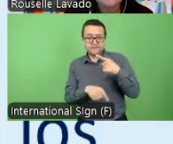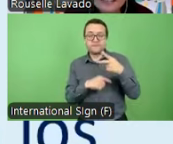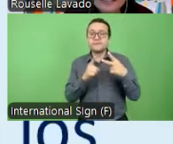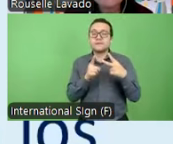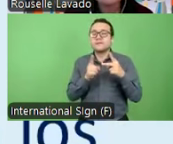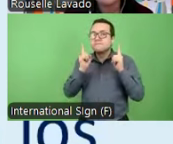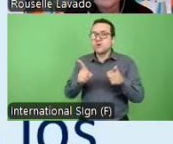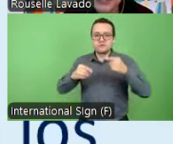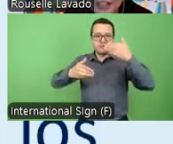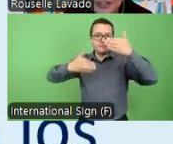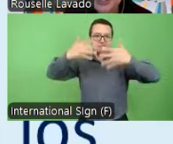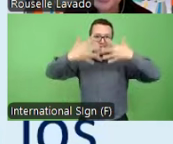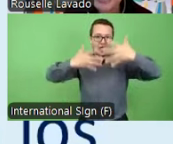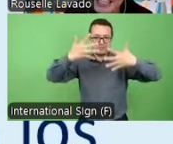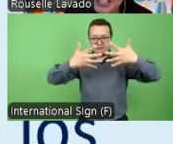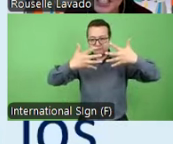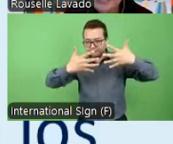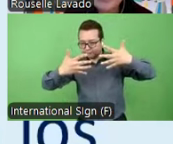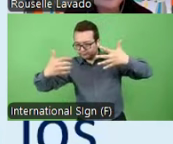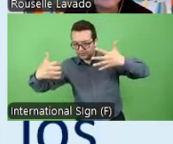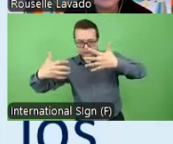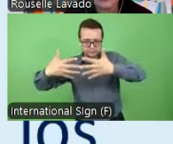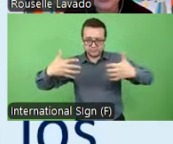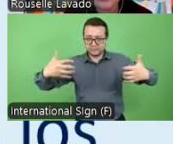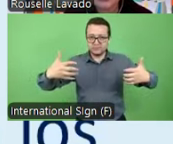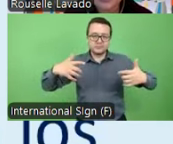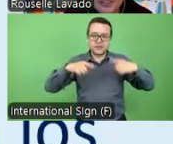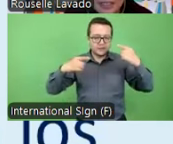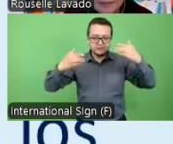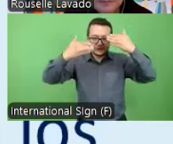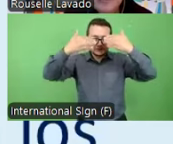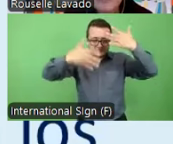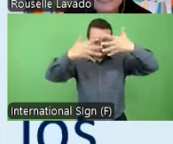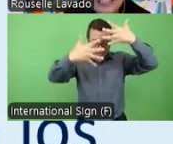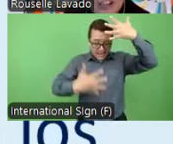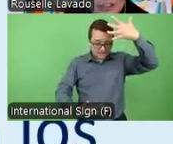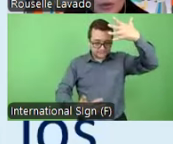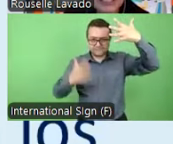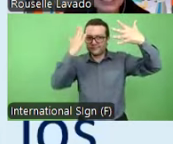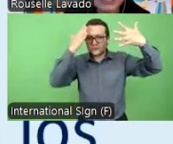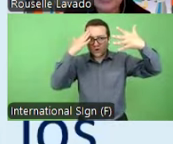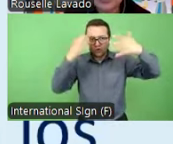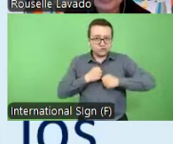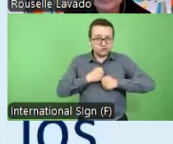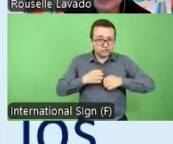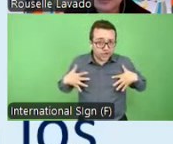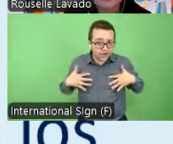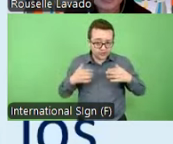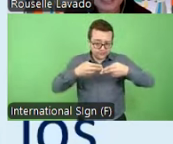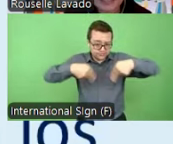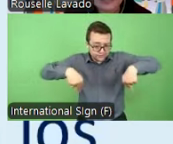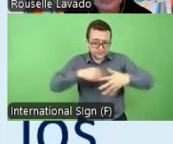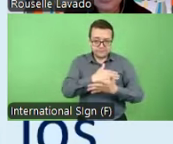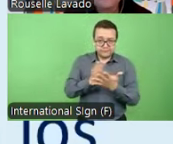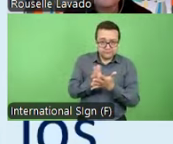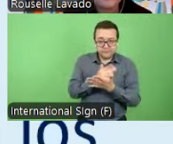by income, gender, age, ethnicity, or geography, making it hard to understand who is the most